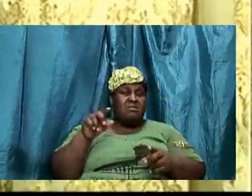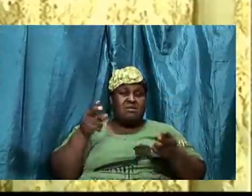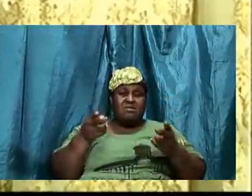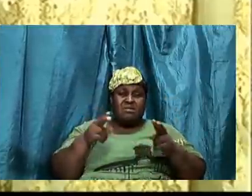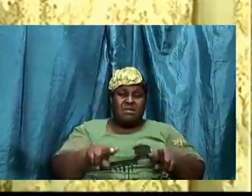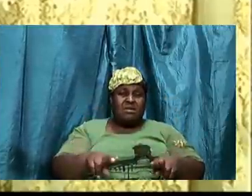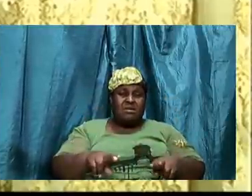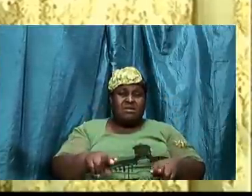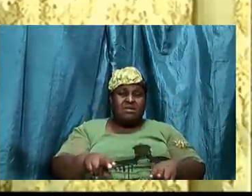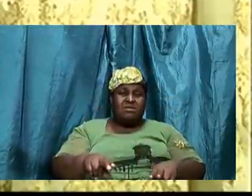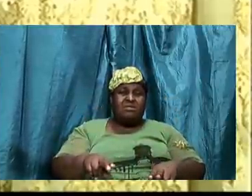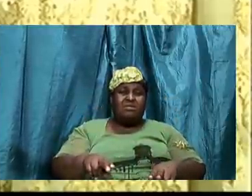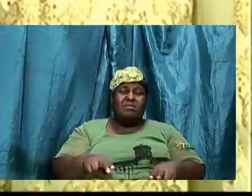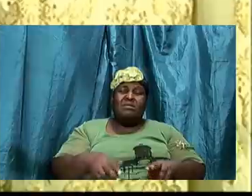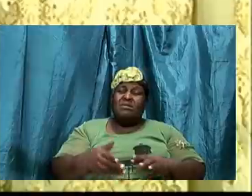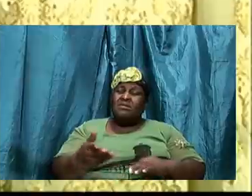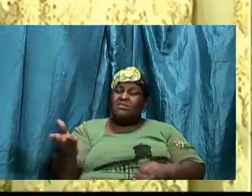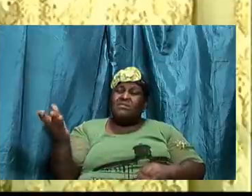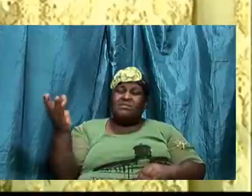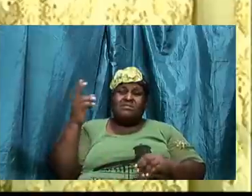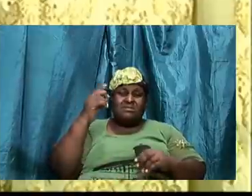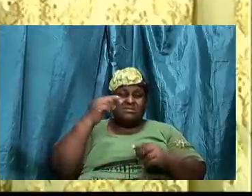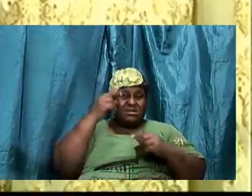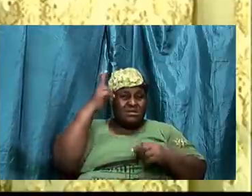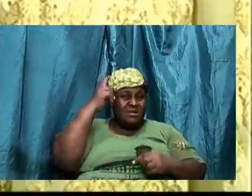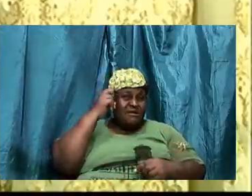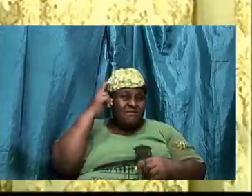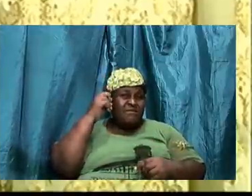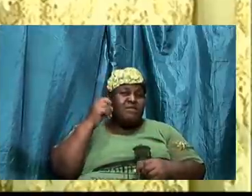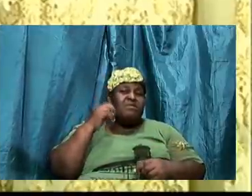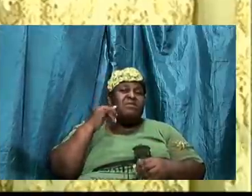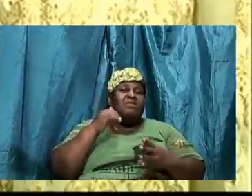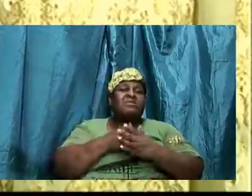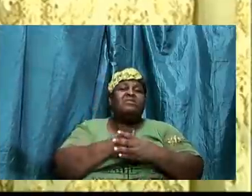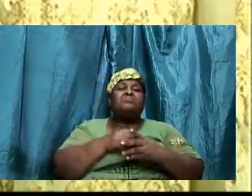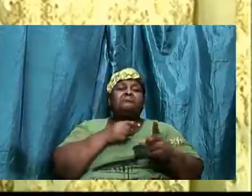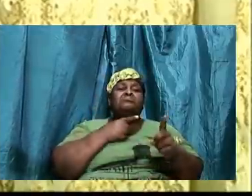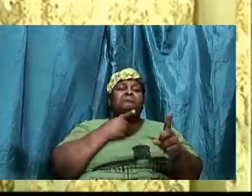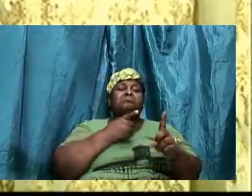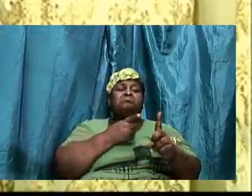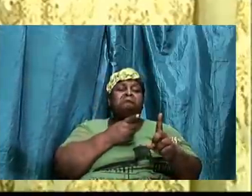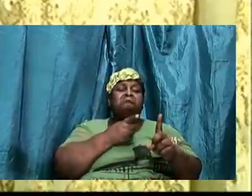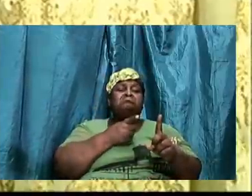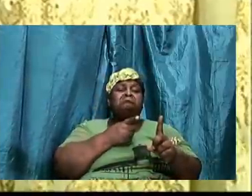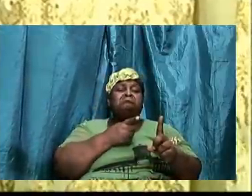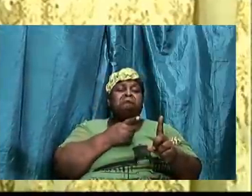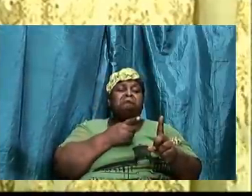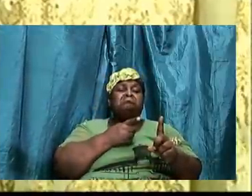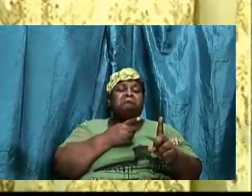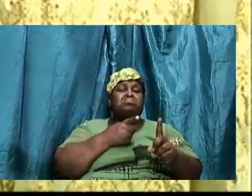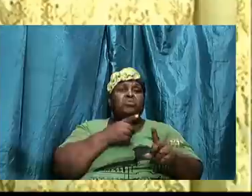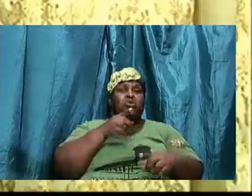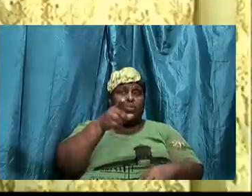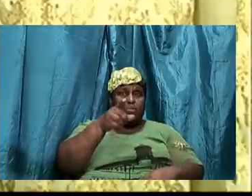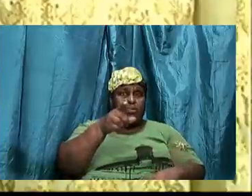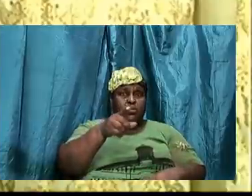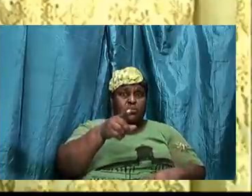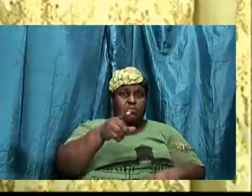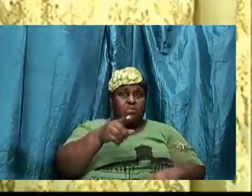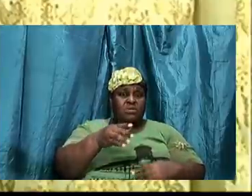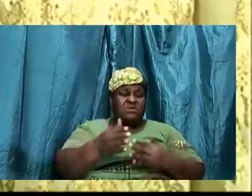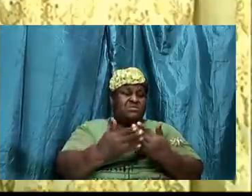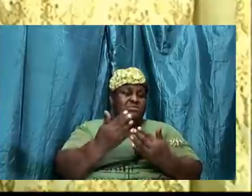has targeted you for the simple reason of destroying your